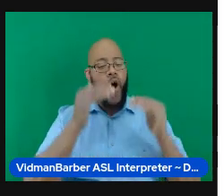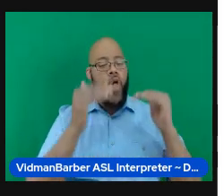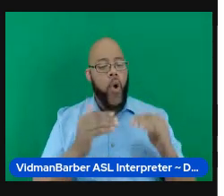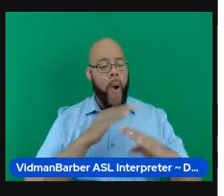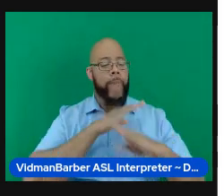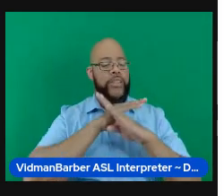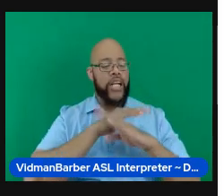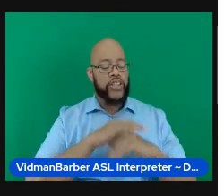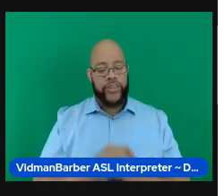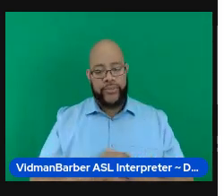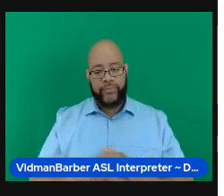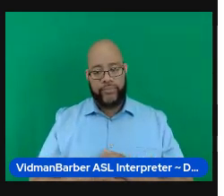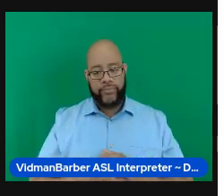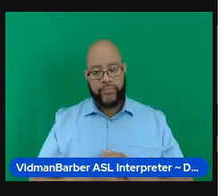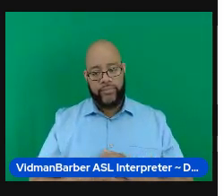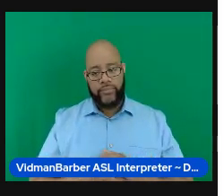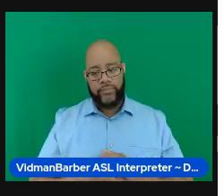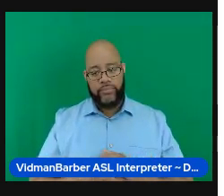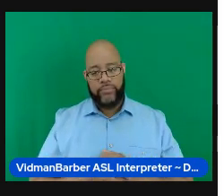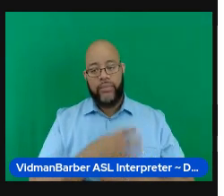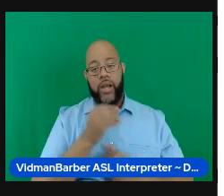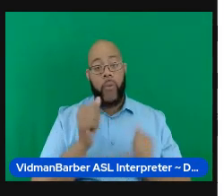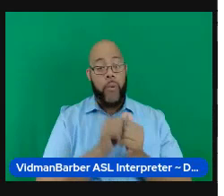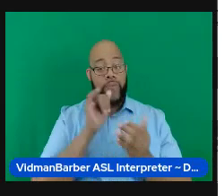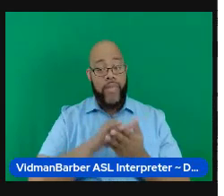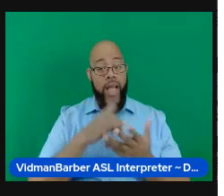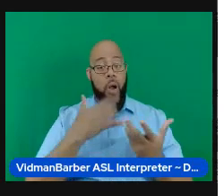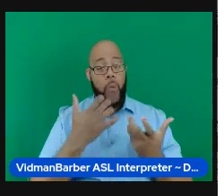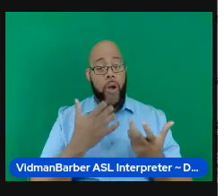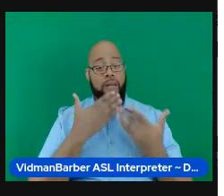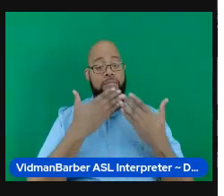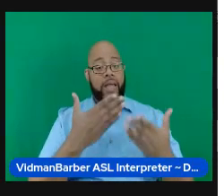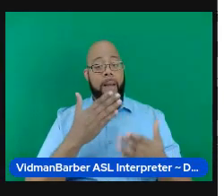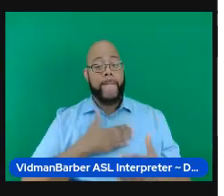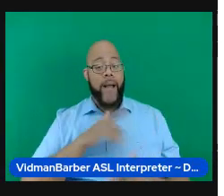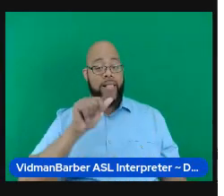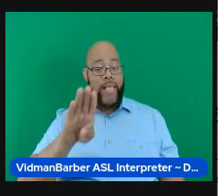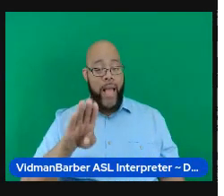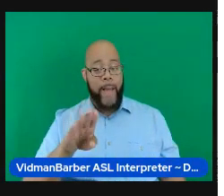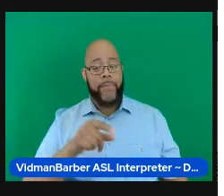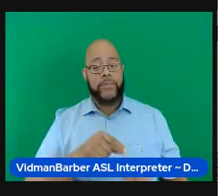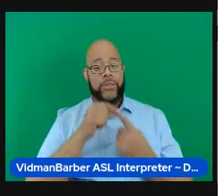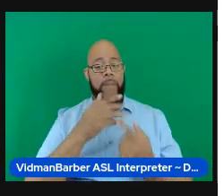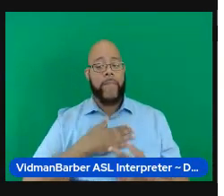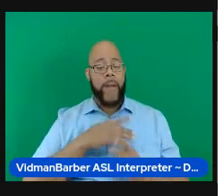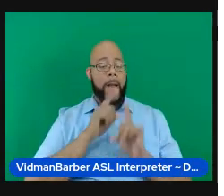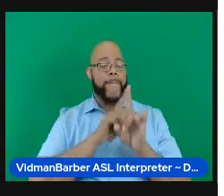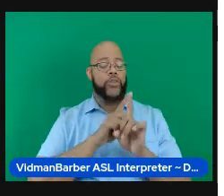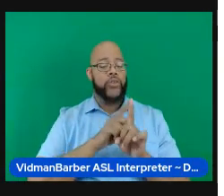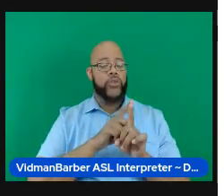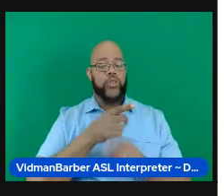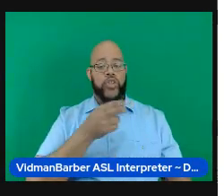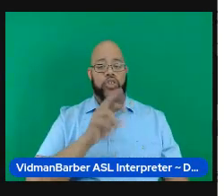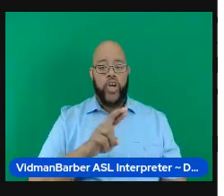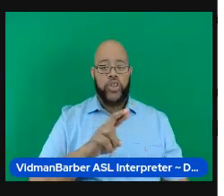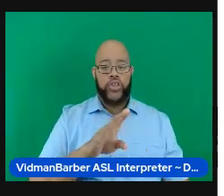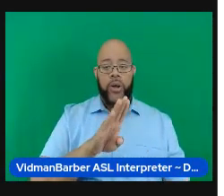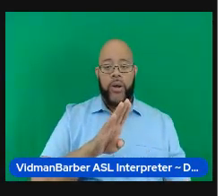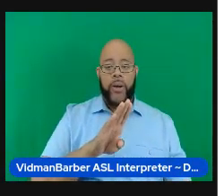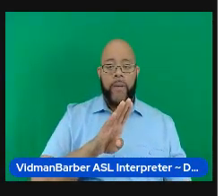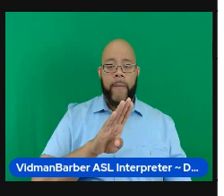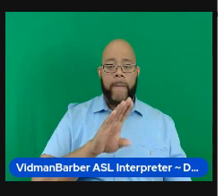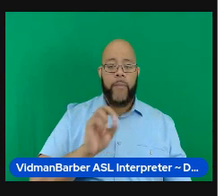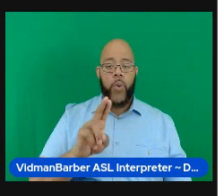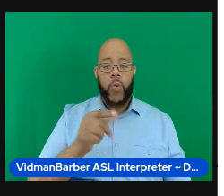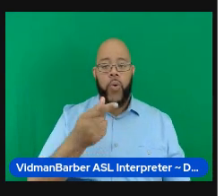protection. And with that, I'd like to thank my lab, especially my mentor, Dr. Buganan, and the Black